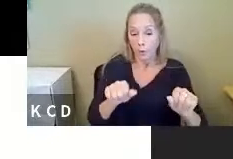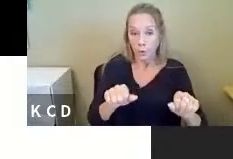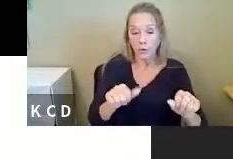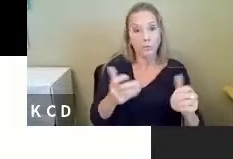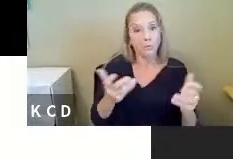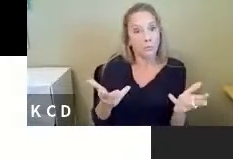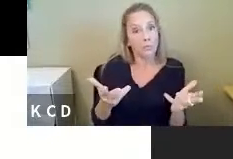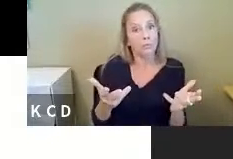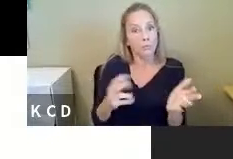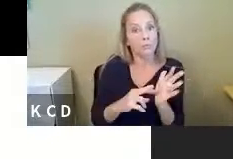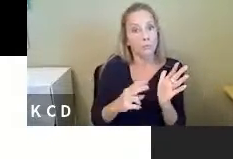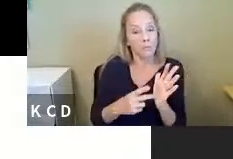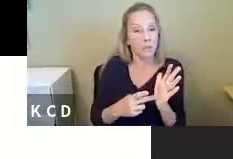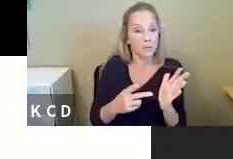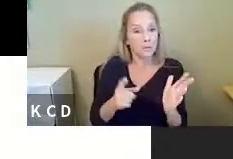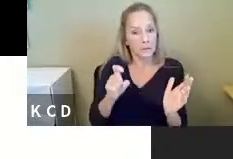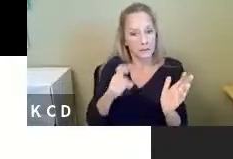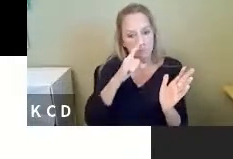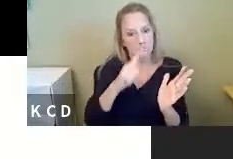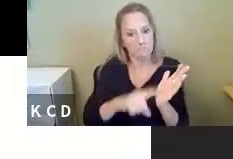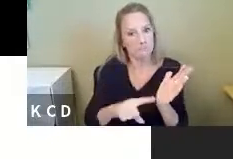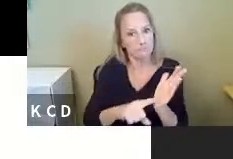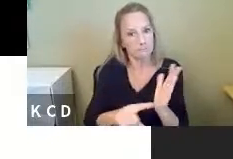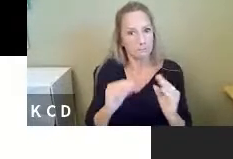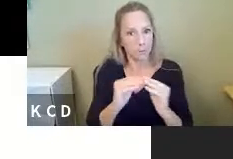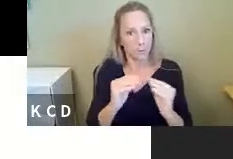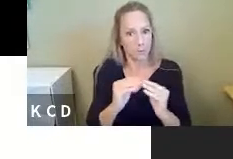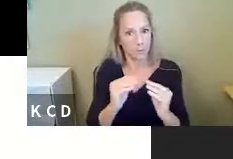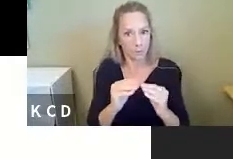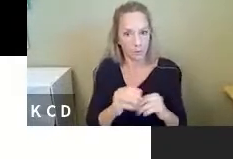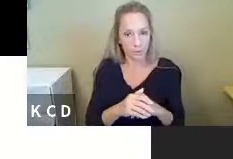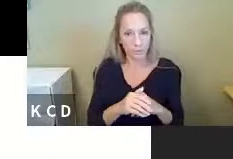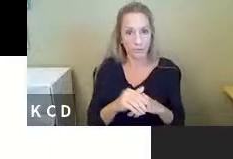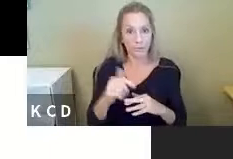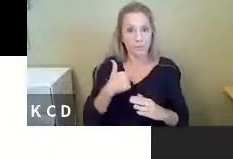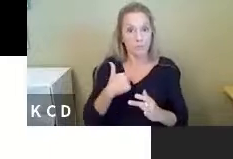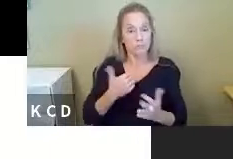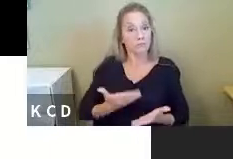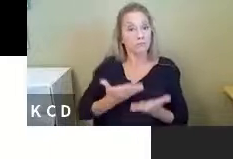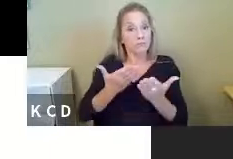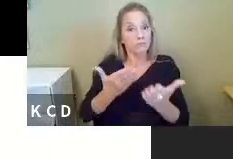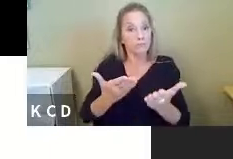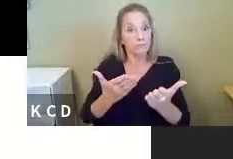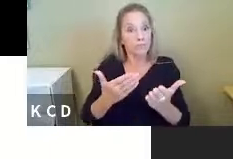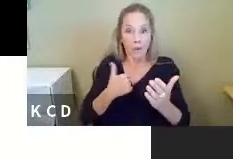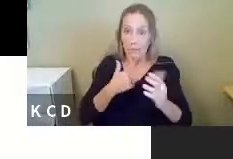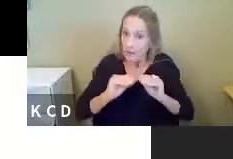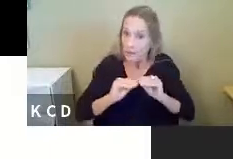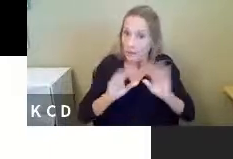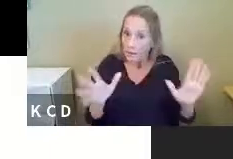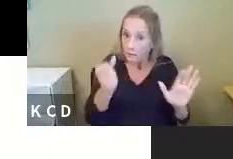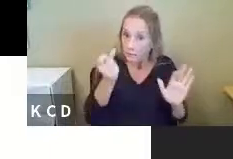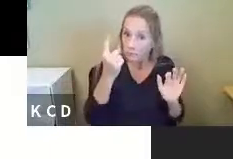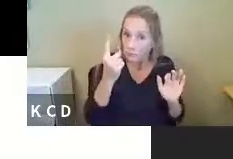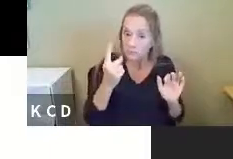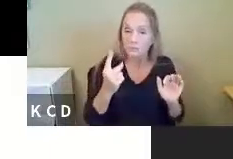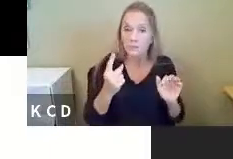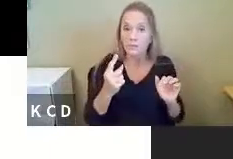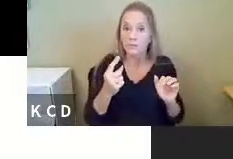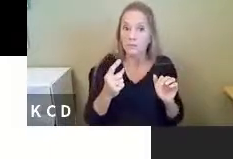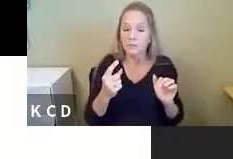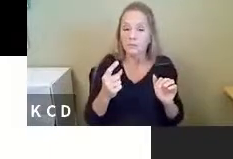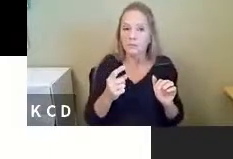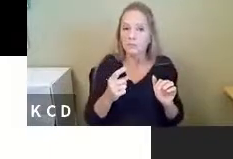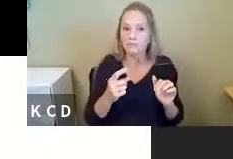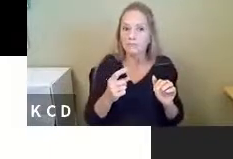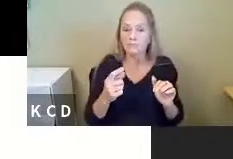on the individual patient. And I bring this up not to, again, I've tried to be clear about how this is not